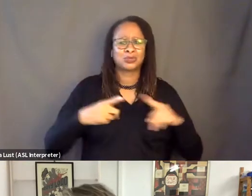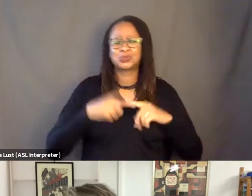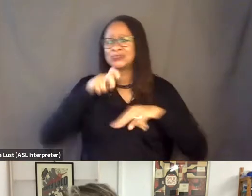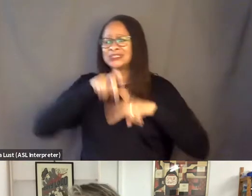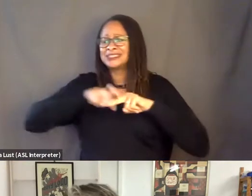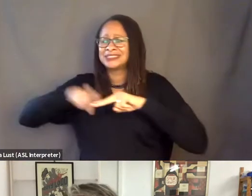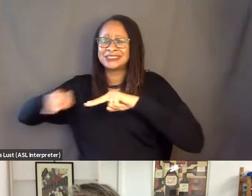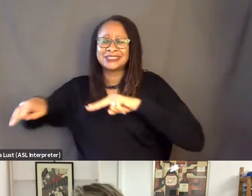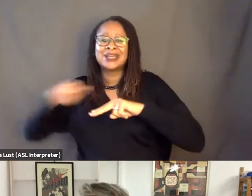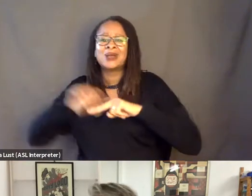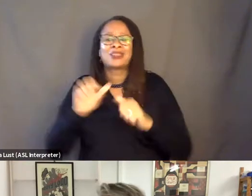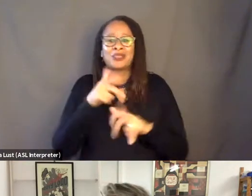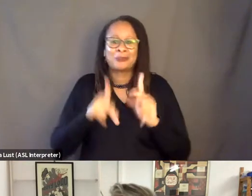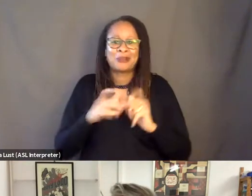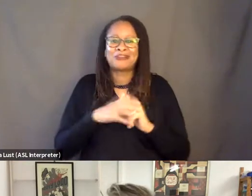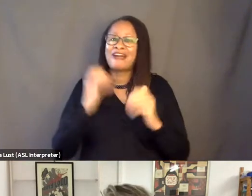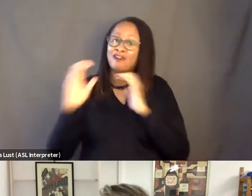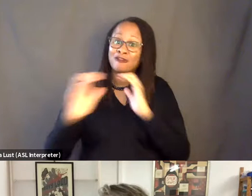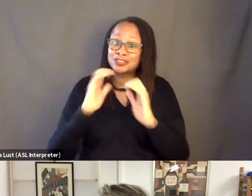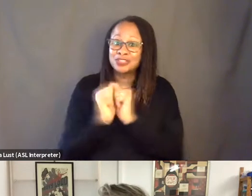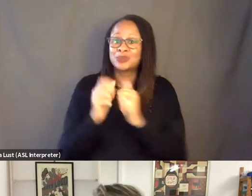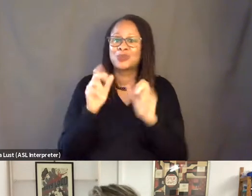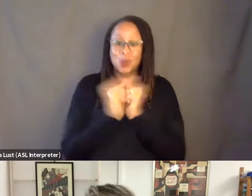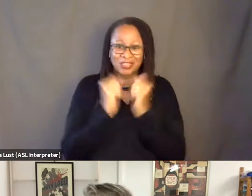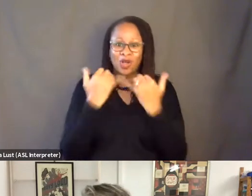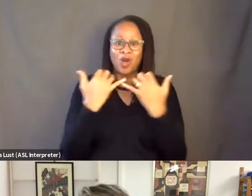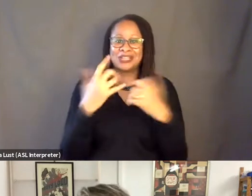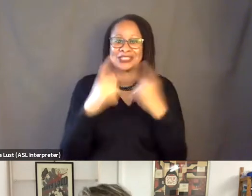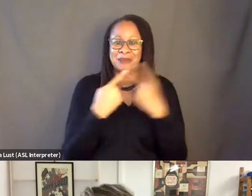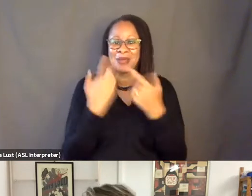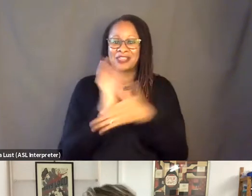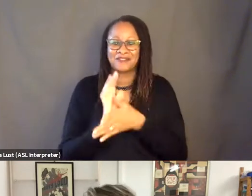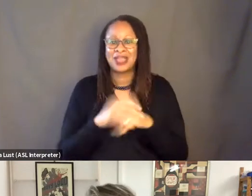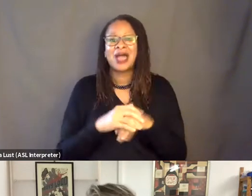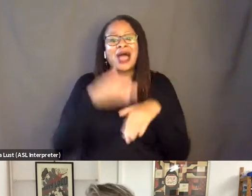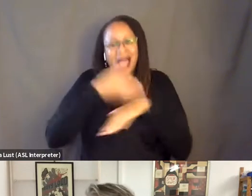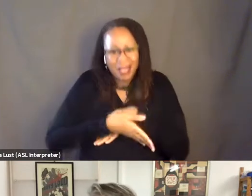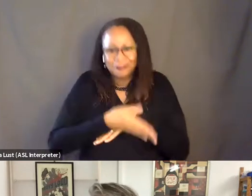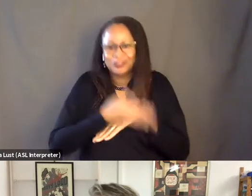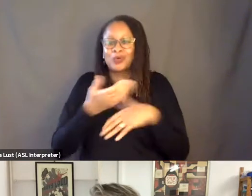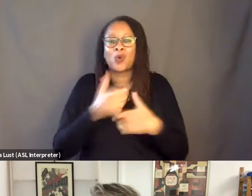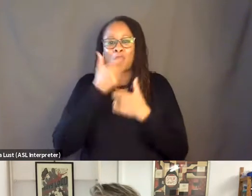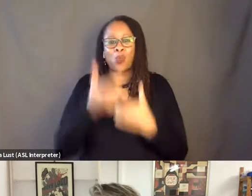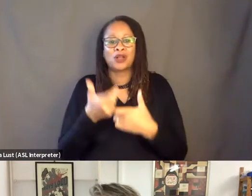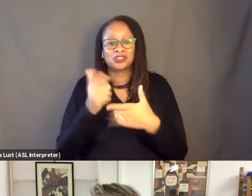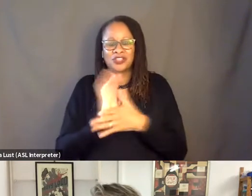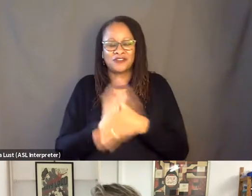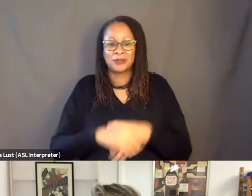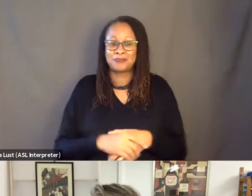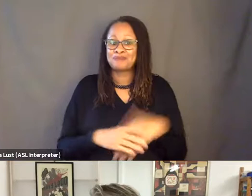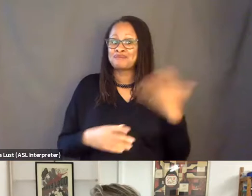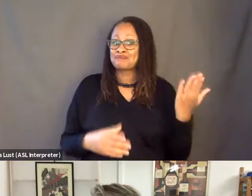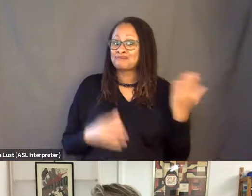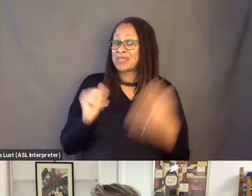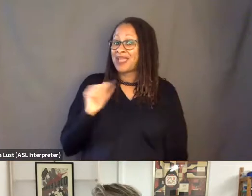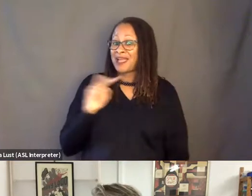that conversation with an audience live after watching the film. The extraordinary thing about this is